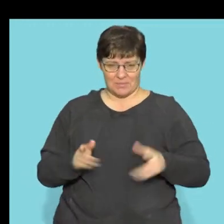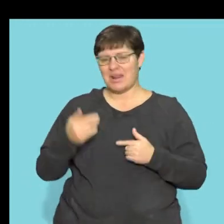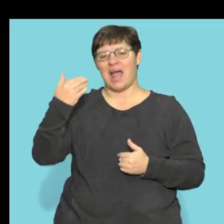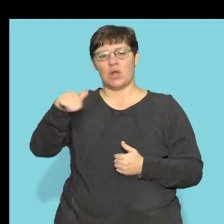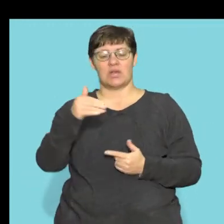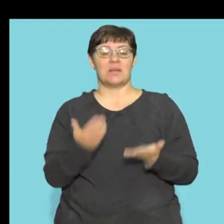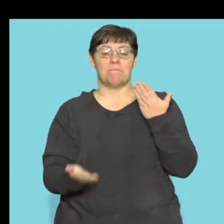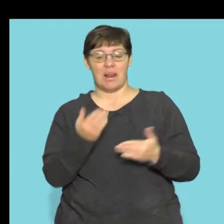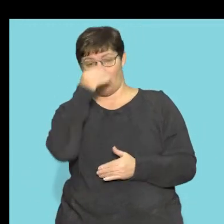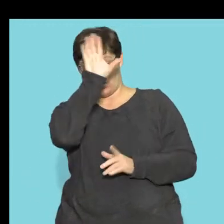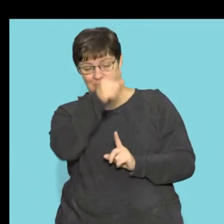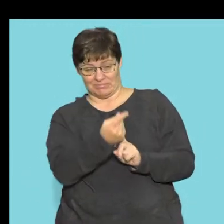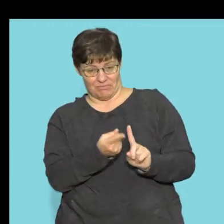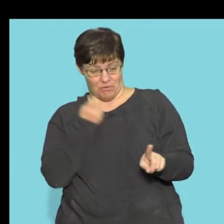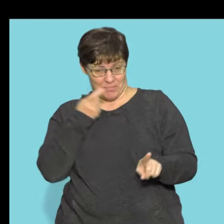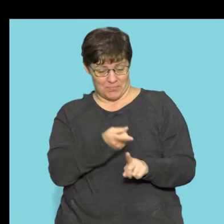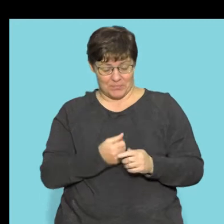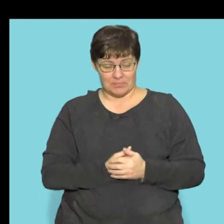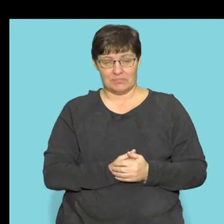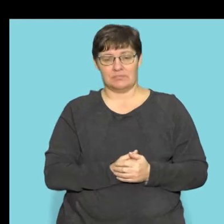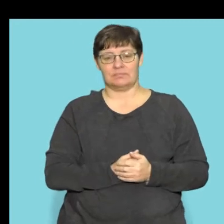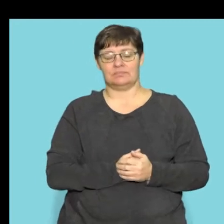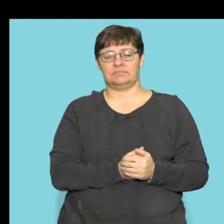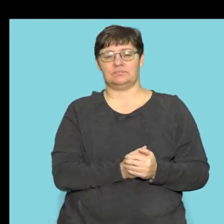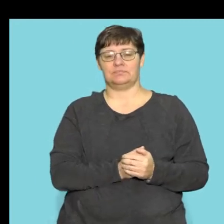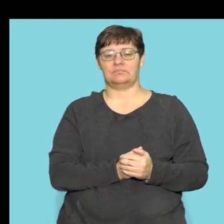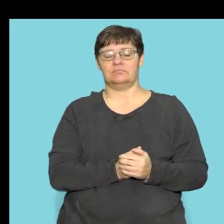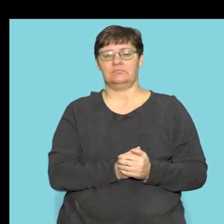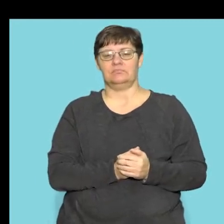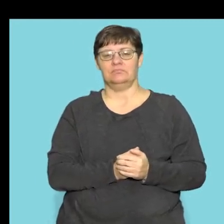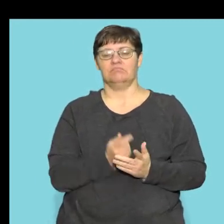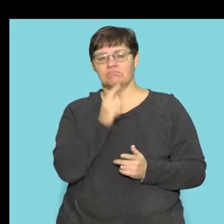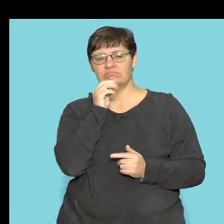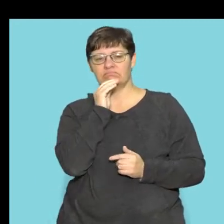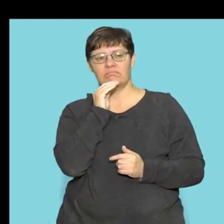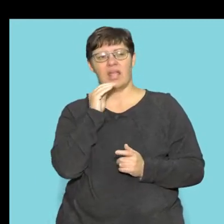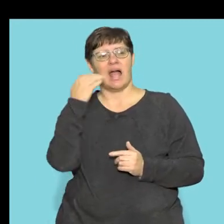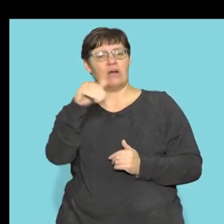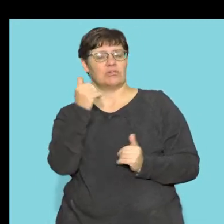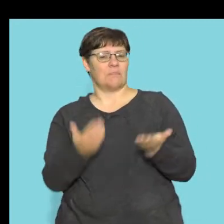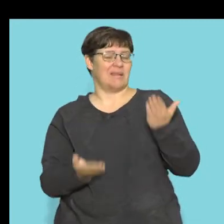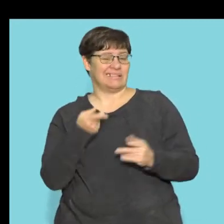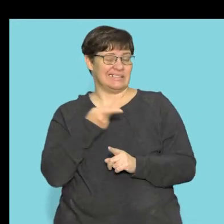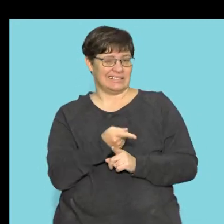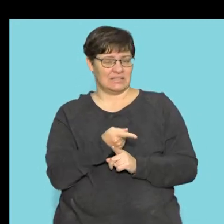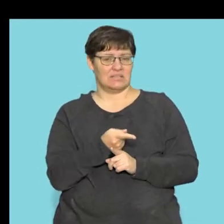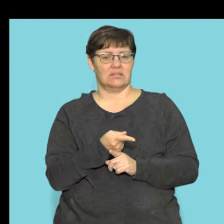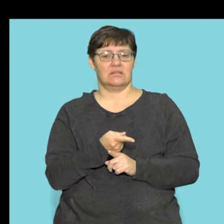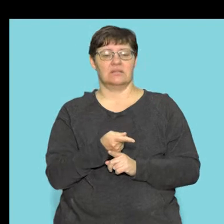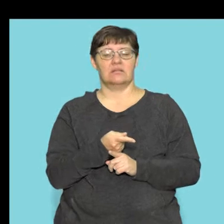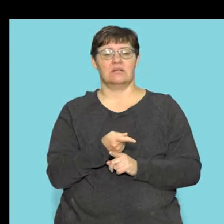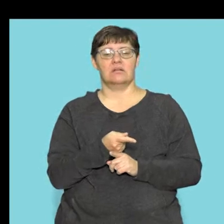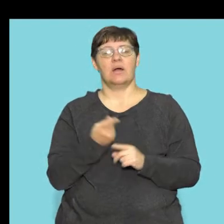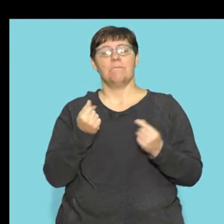outstanding balance concept will be taken from. Now, when you talk about the outstanding balance, this is the money